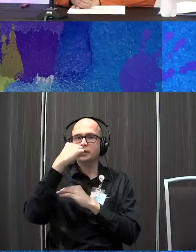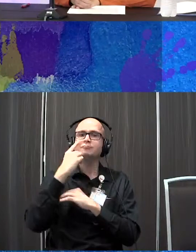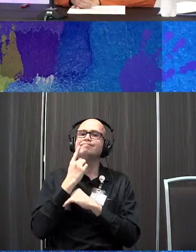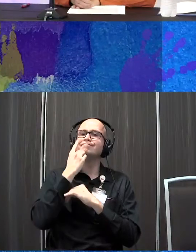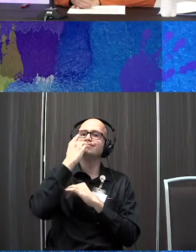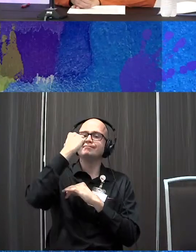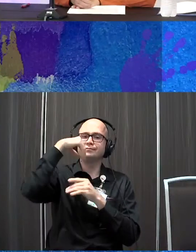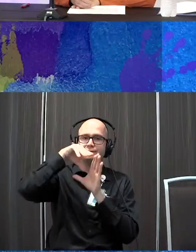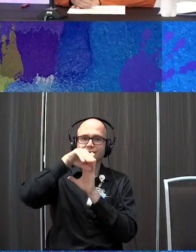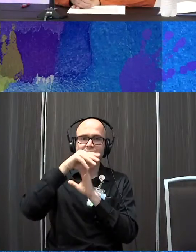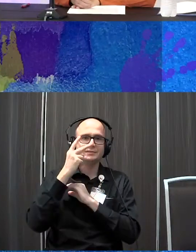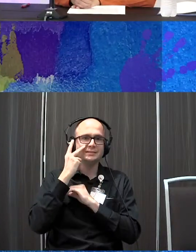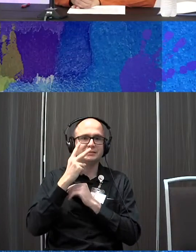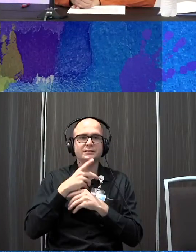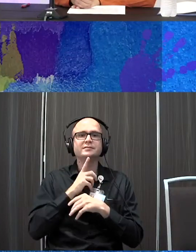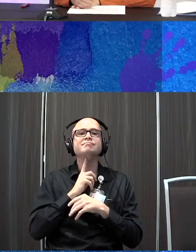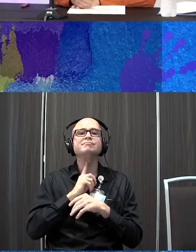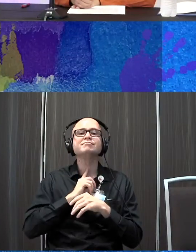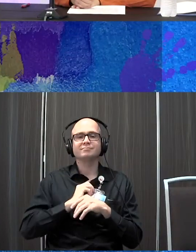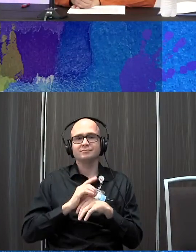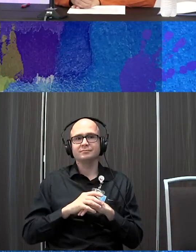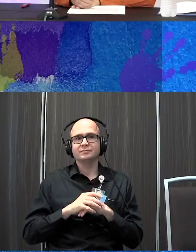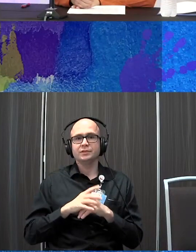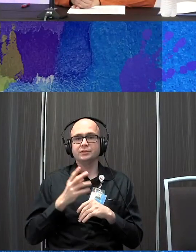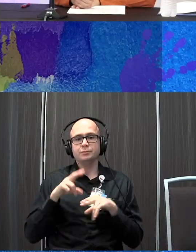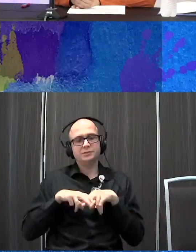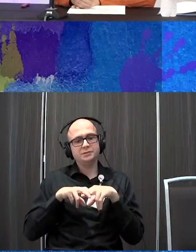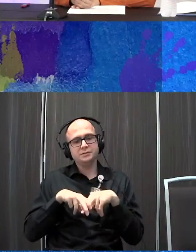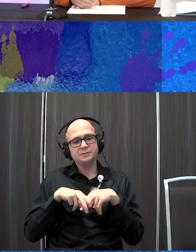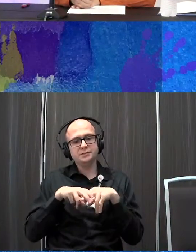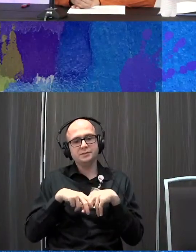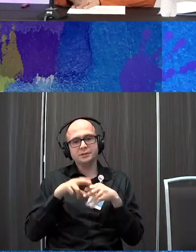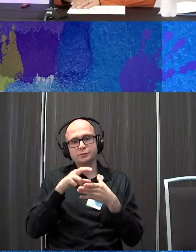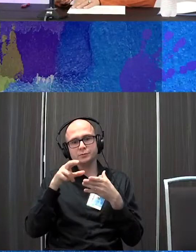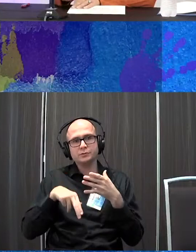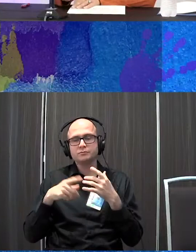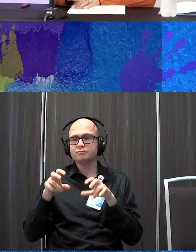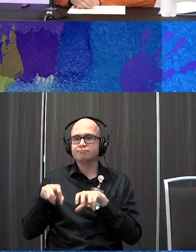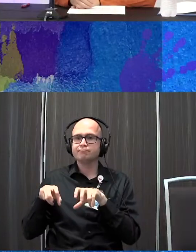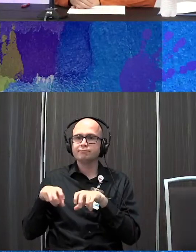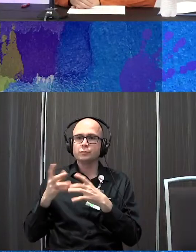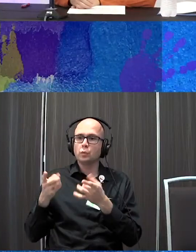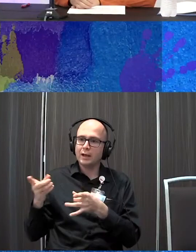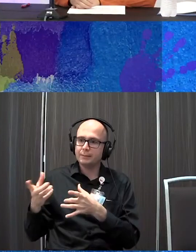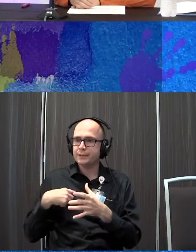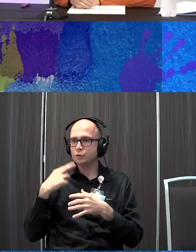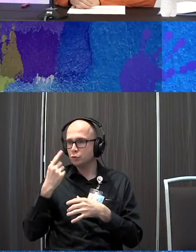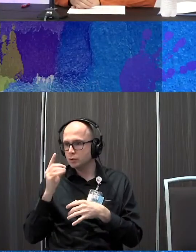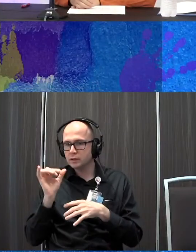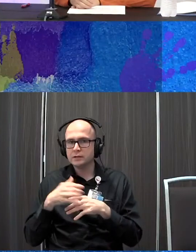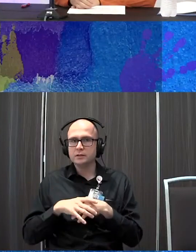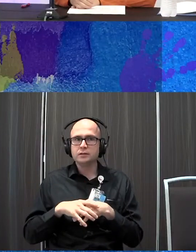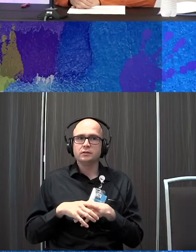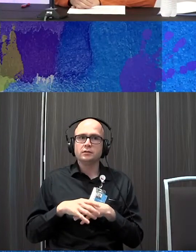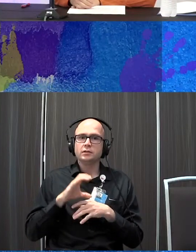to look at his swallow. So as we were sitting there getting the results to what happened with his swallow and what it looked like, Cole,